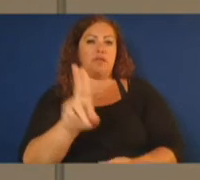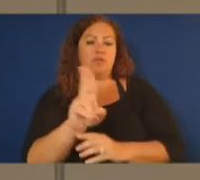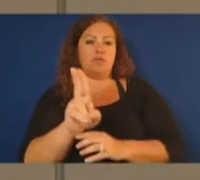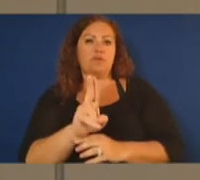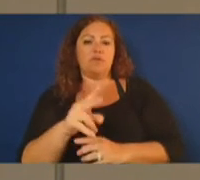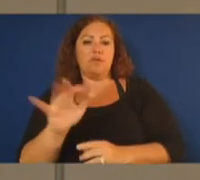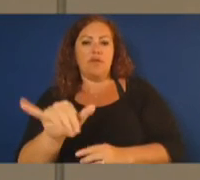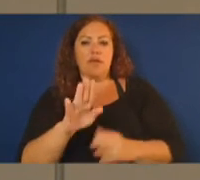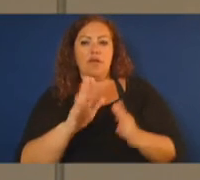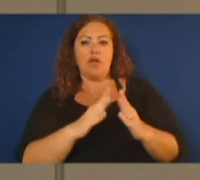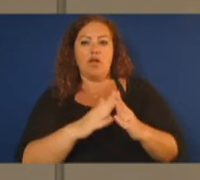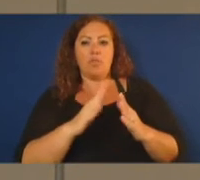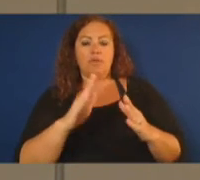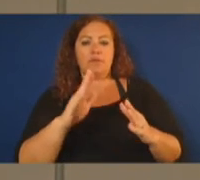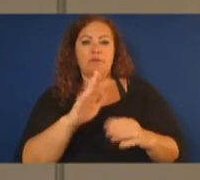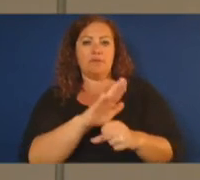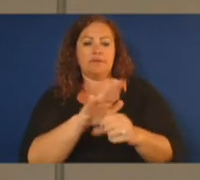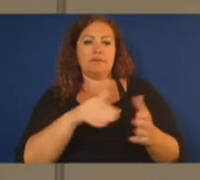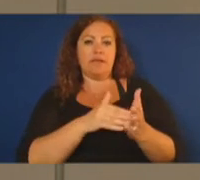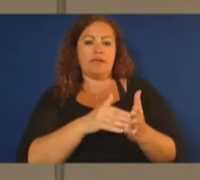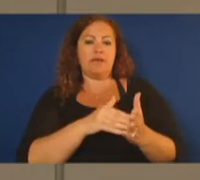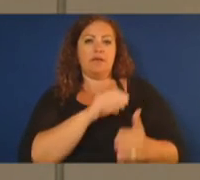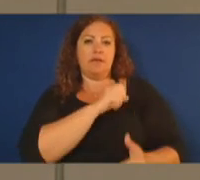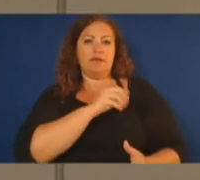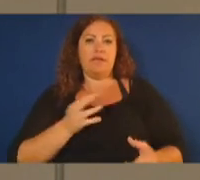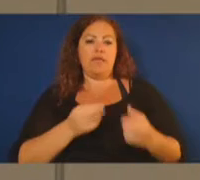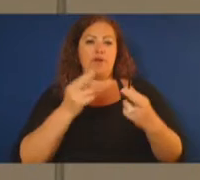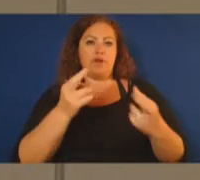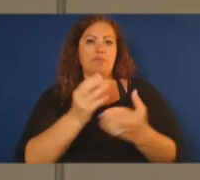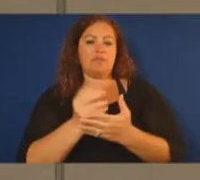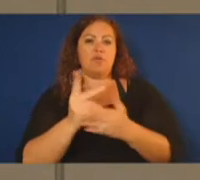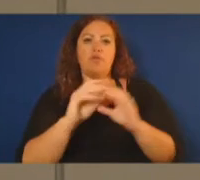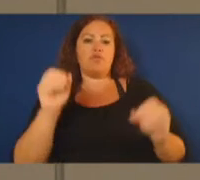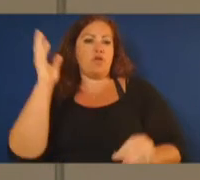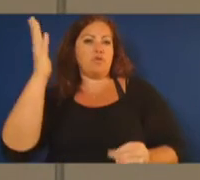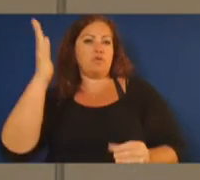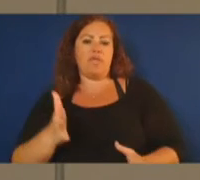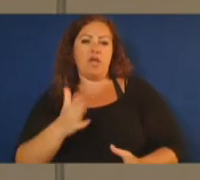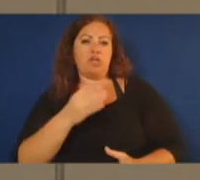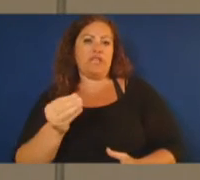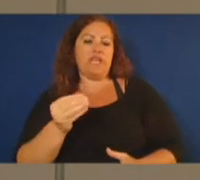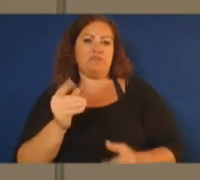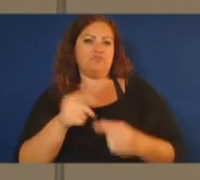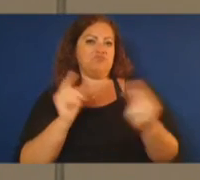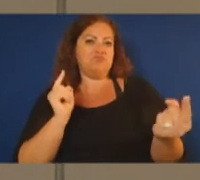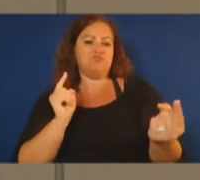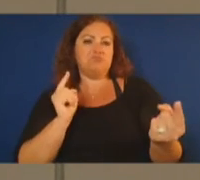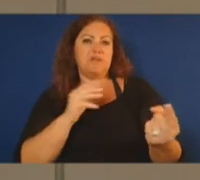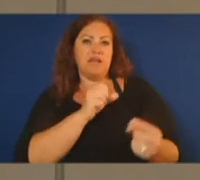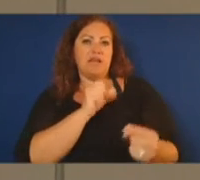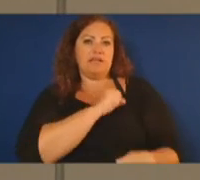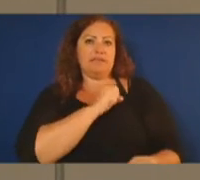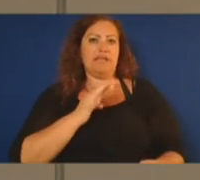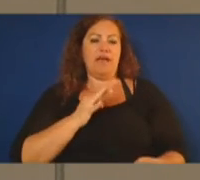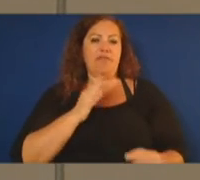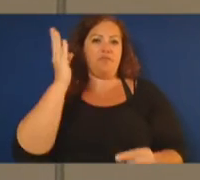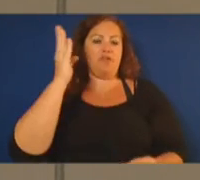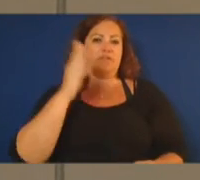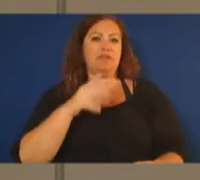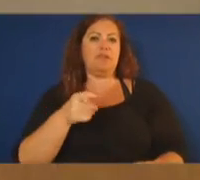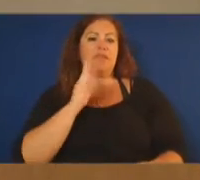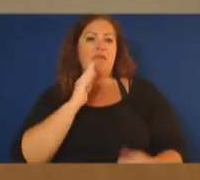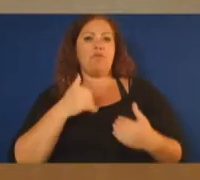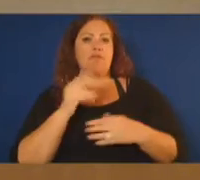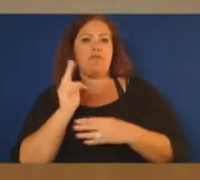center staff recommends approval of this petition there are no speakers uh uh in opposition so after staff's presentation Mr mcain you will have three